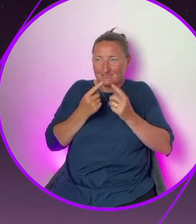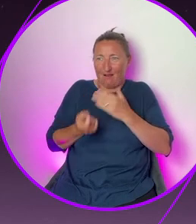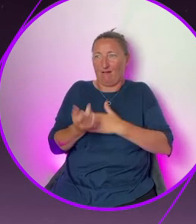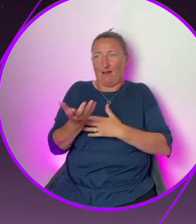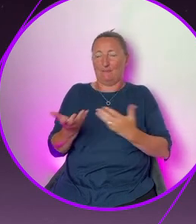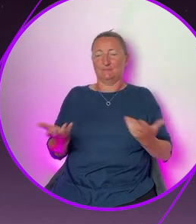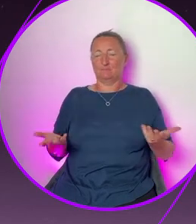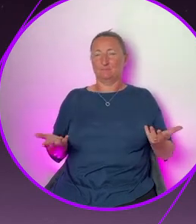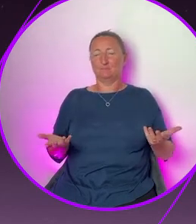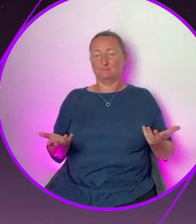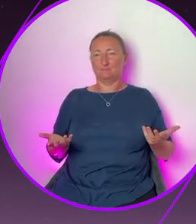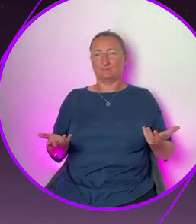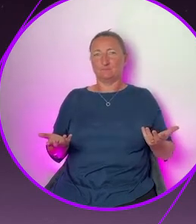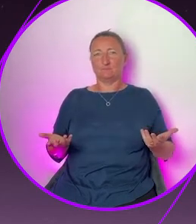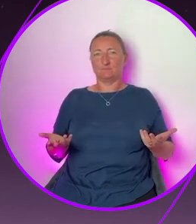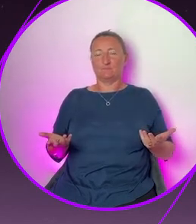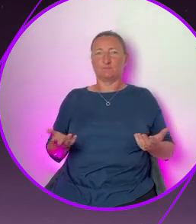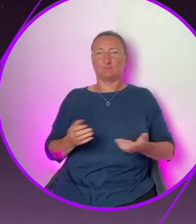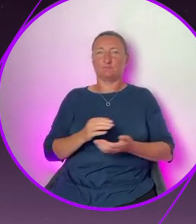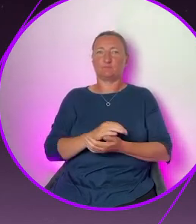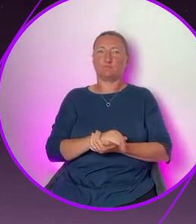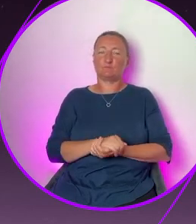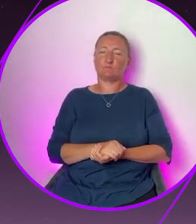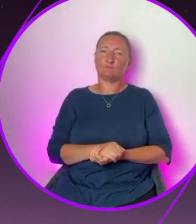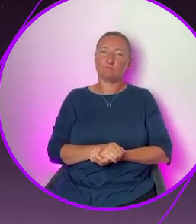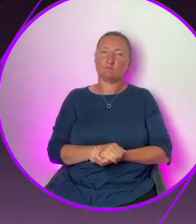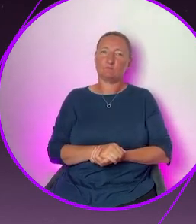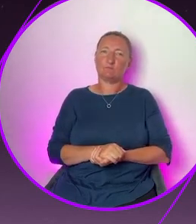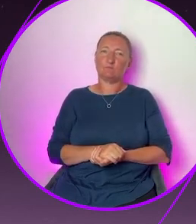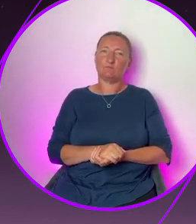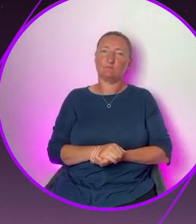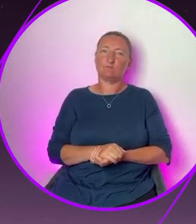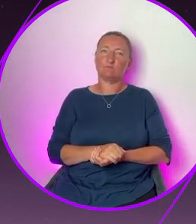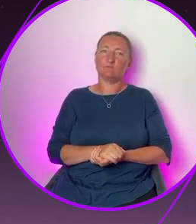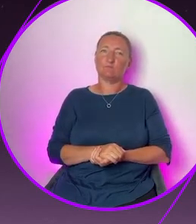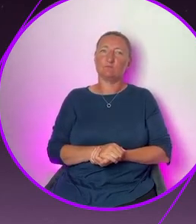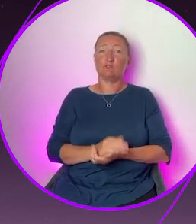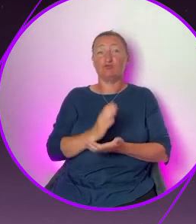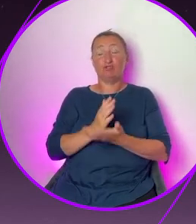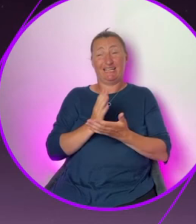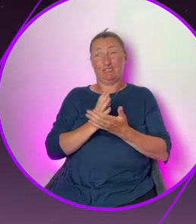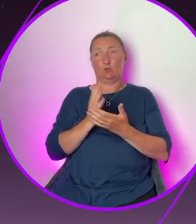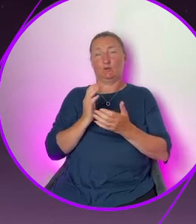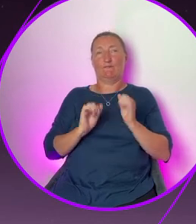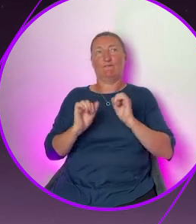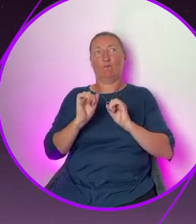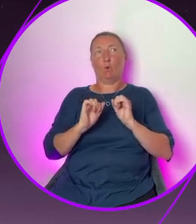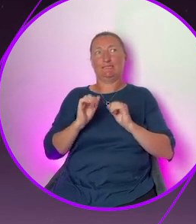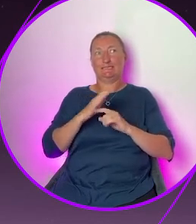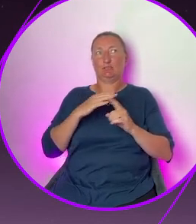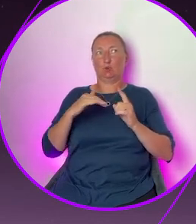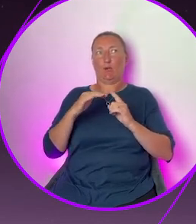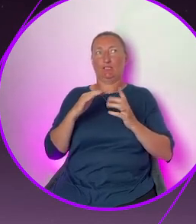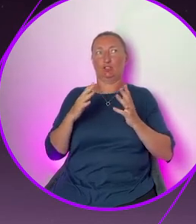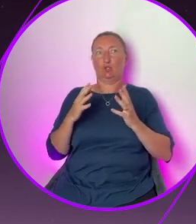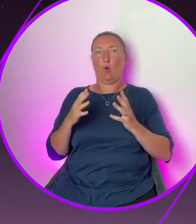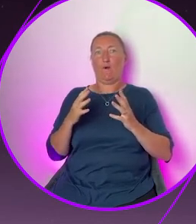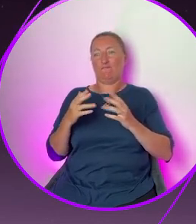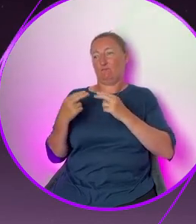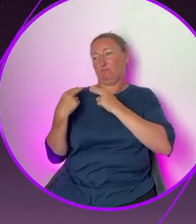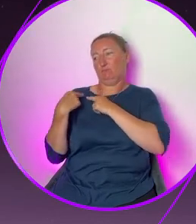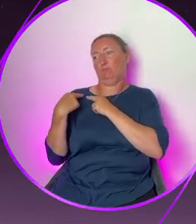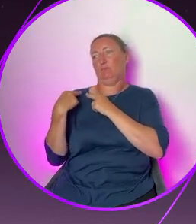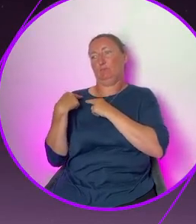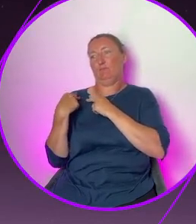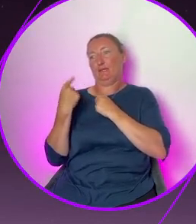happen. So yes, and it's sort of avoiding that situation where it's like on the onus